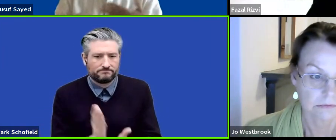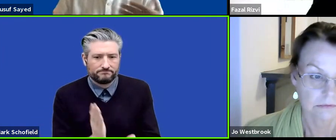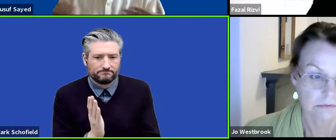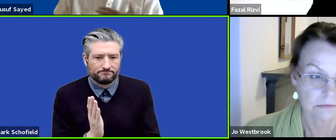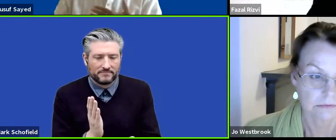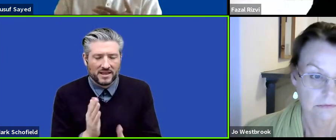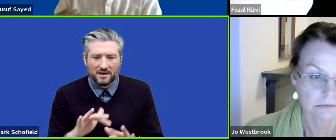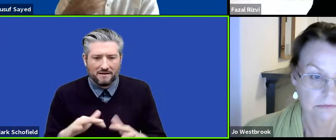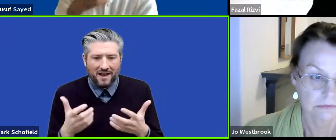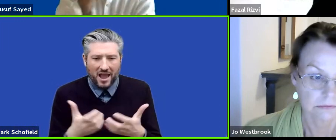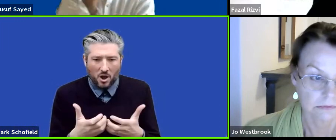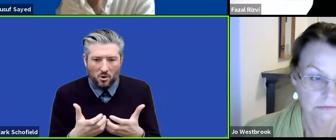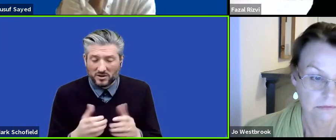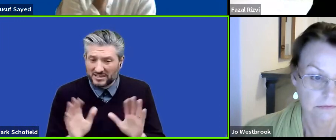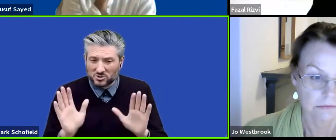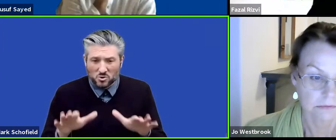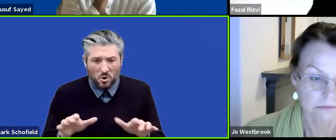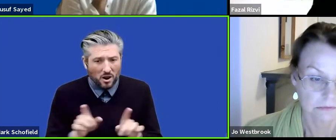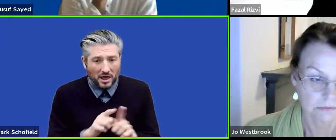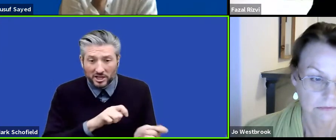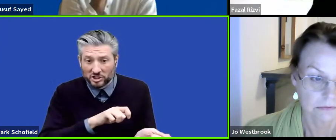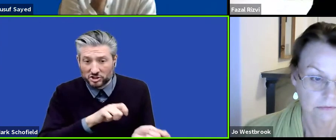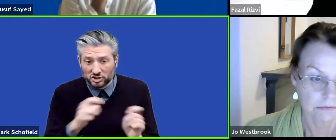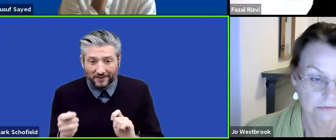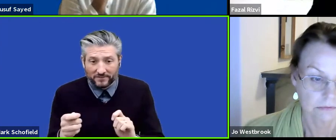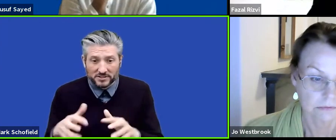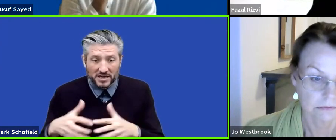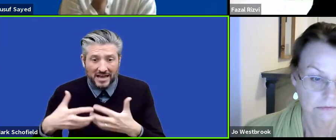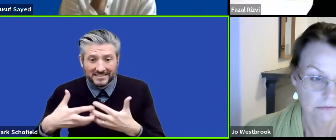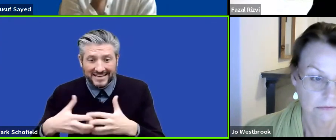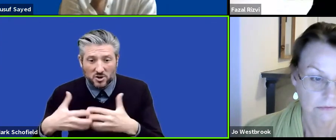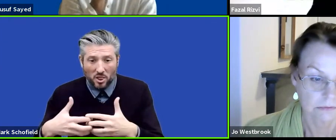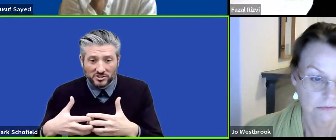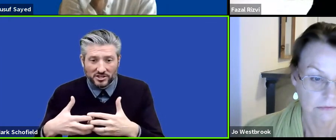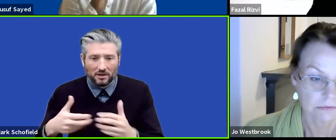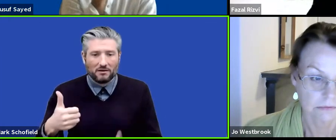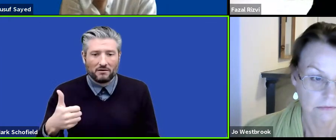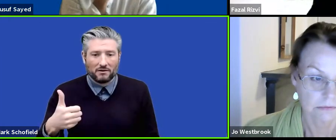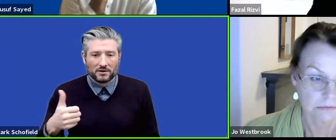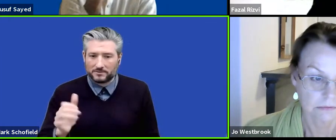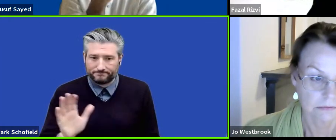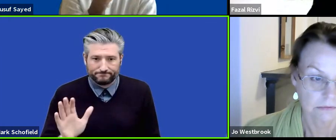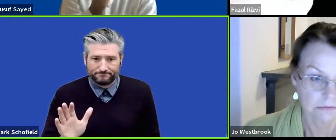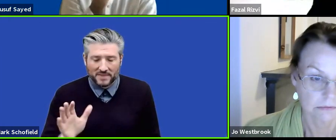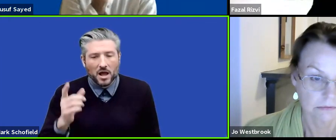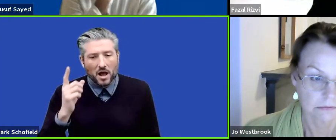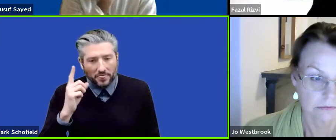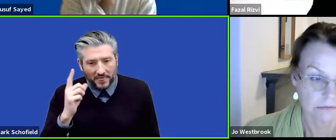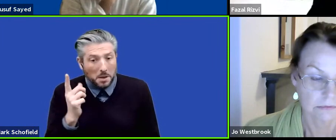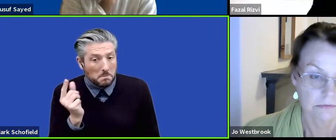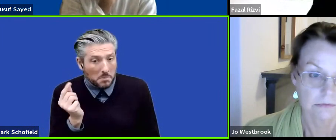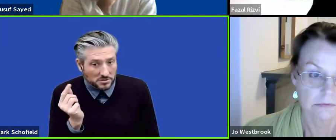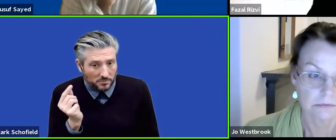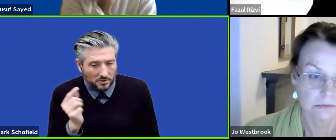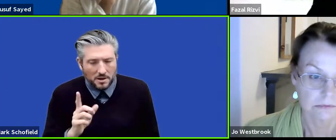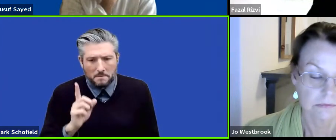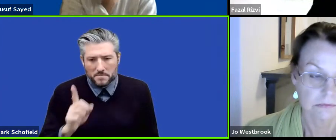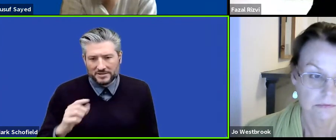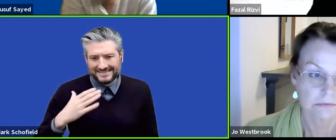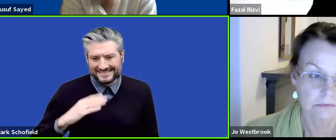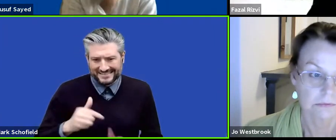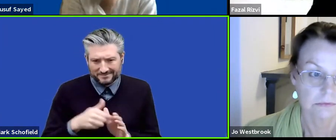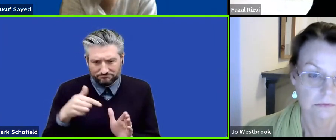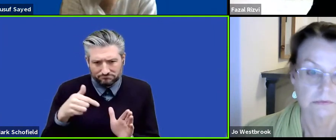just a question about shifting around technology. I think it's possible, but I think it requires a lot more thought